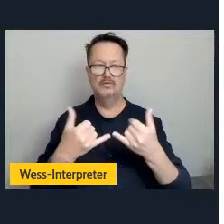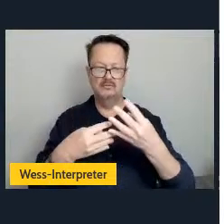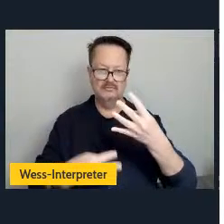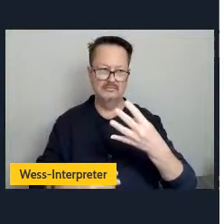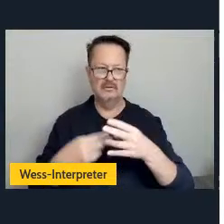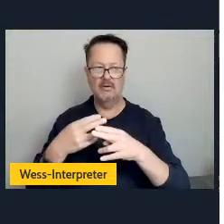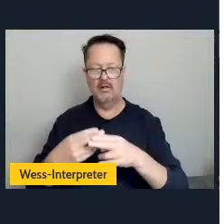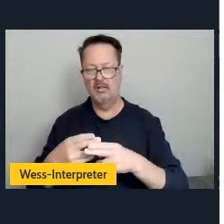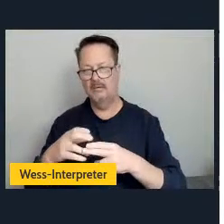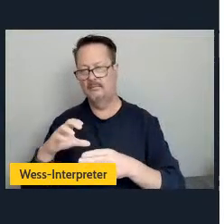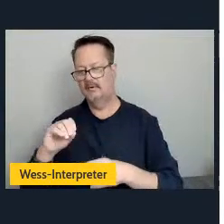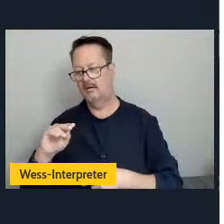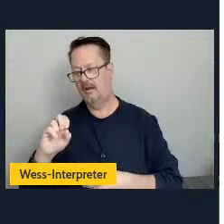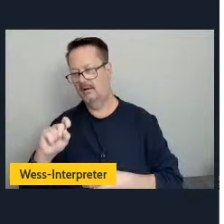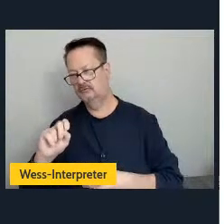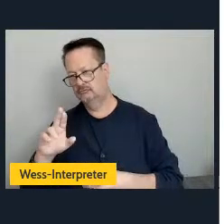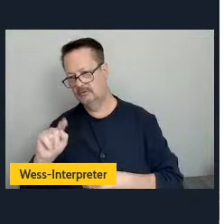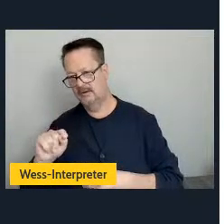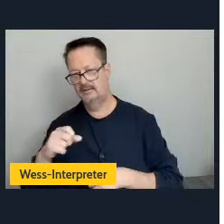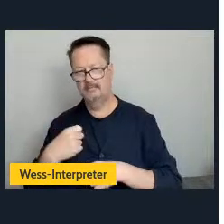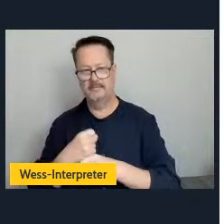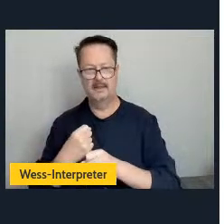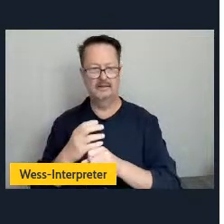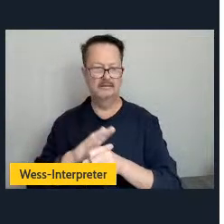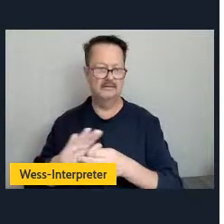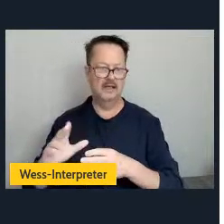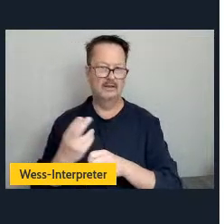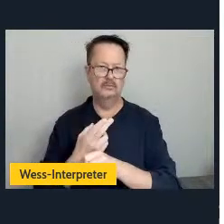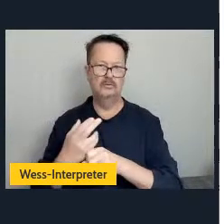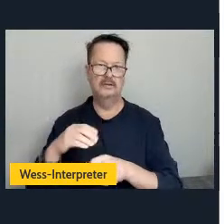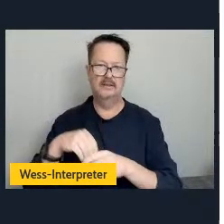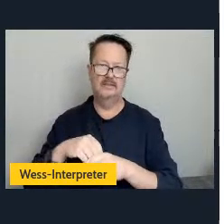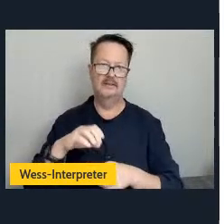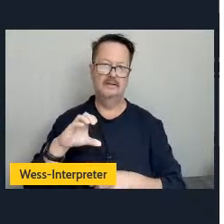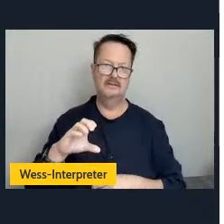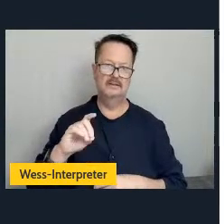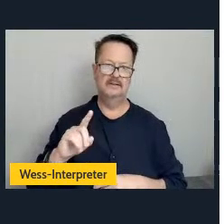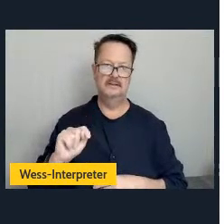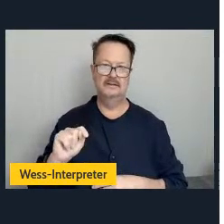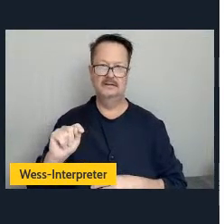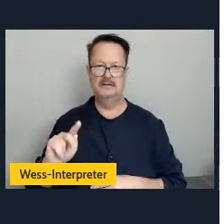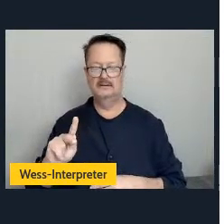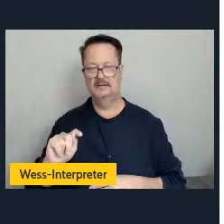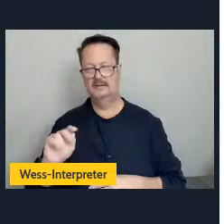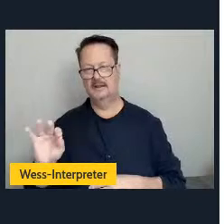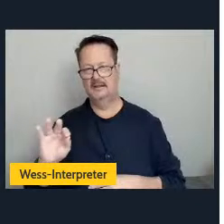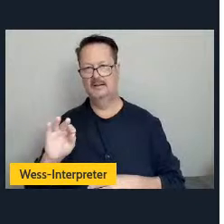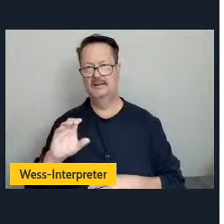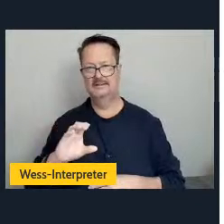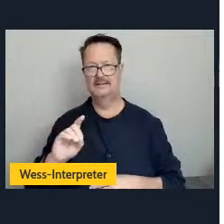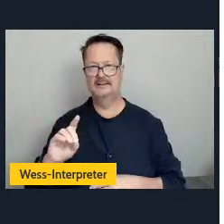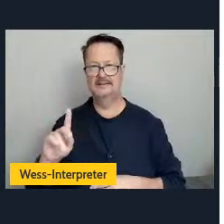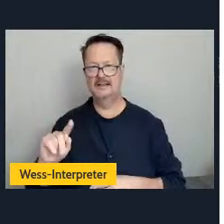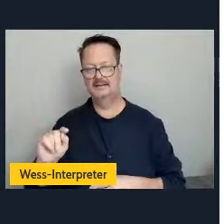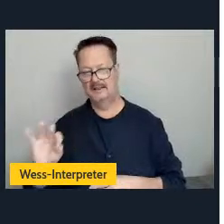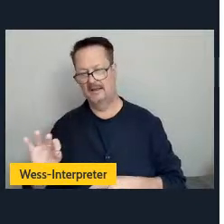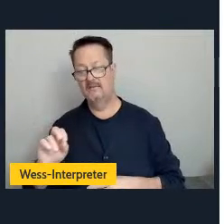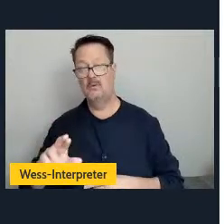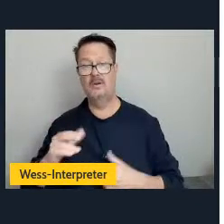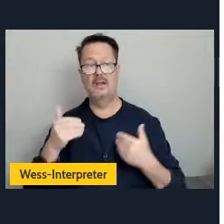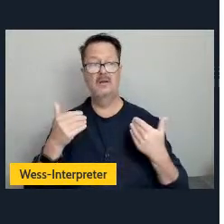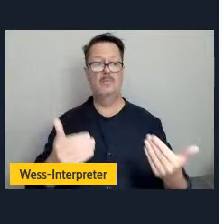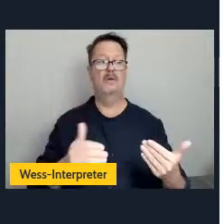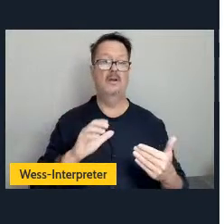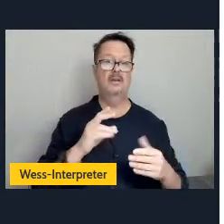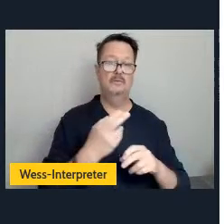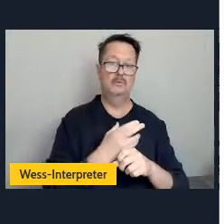constructs and make them nicely usable within the CDKtf context, or deploy the CDKtf constructs